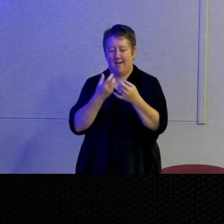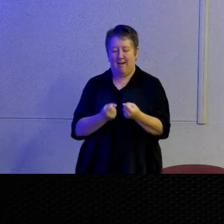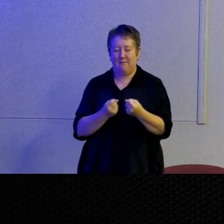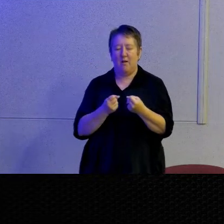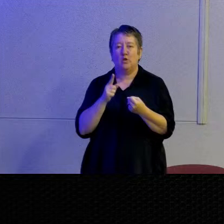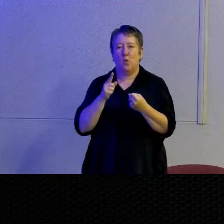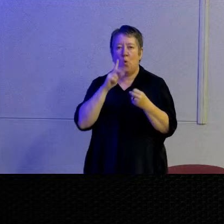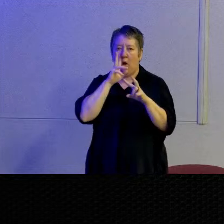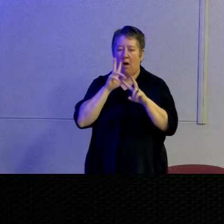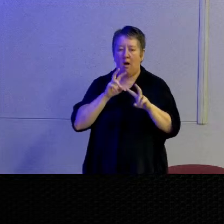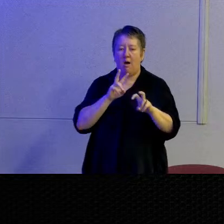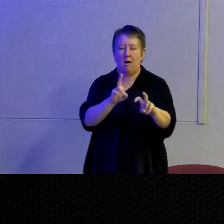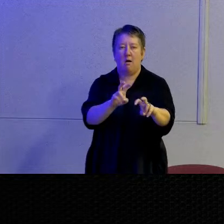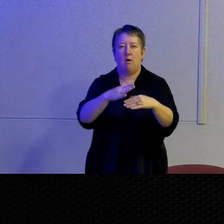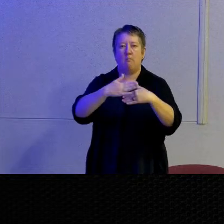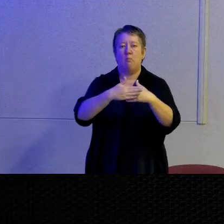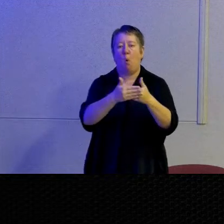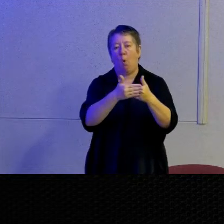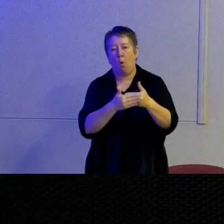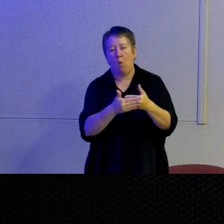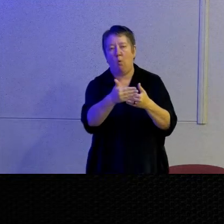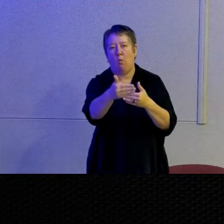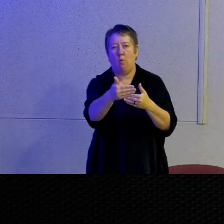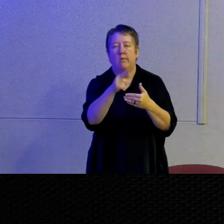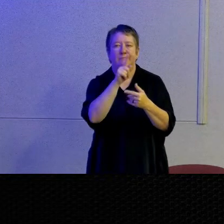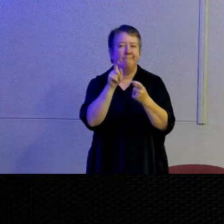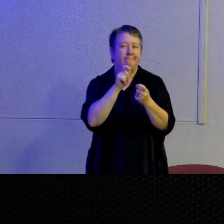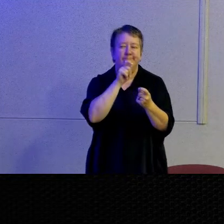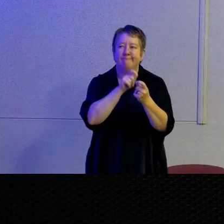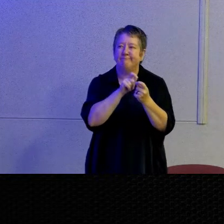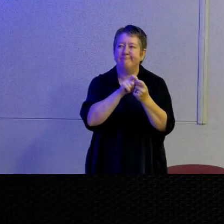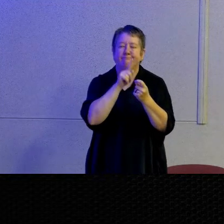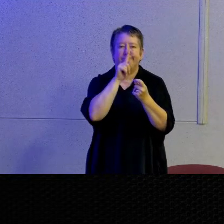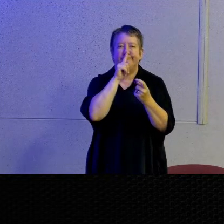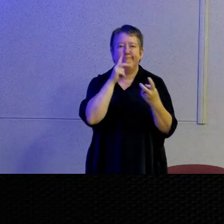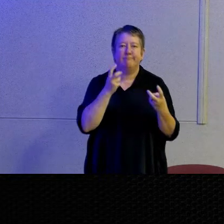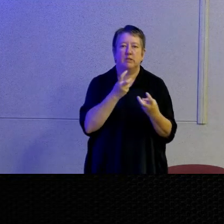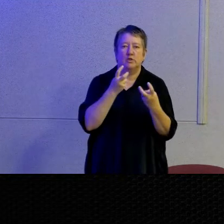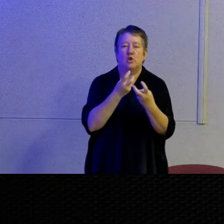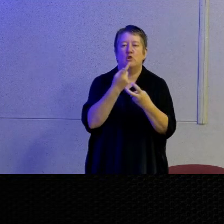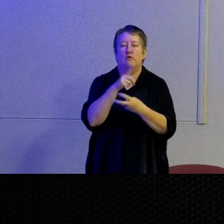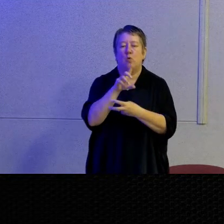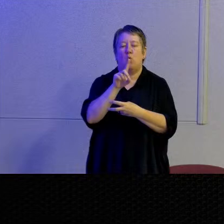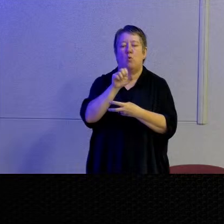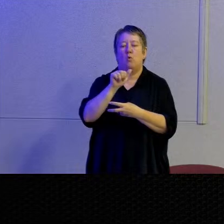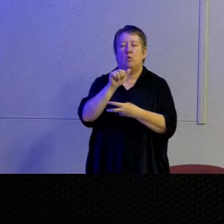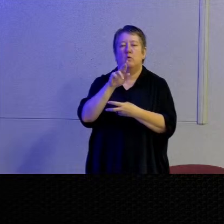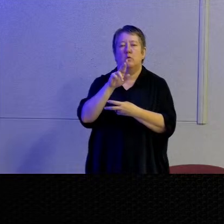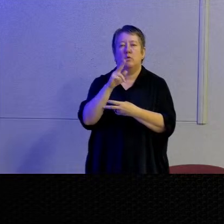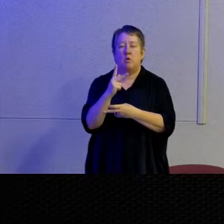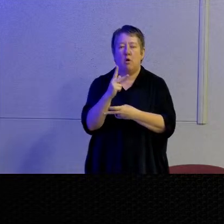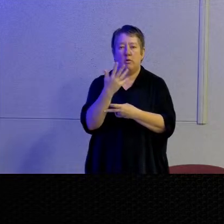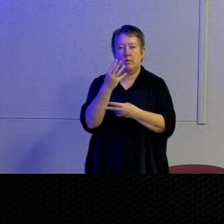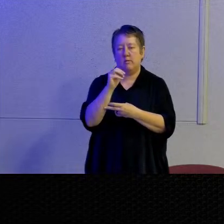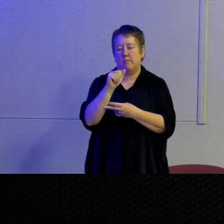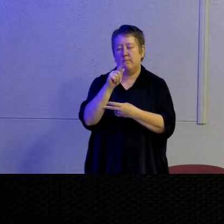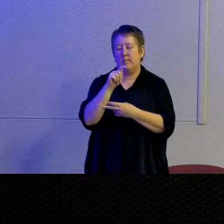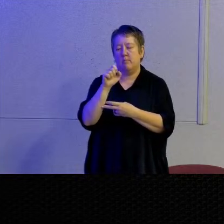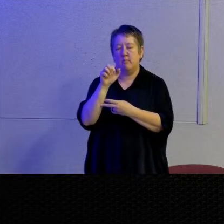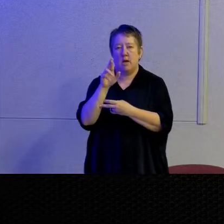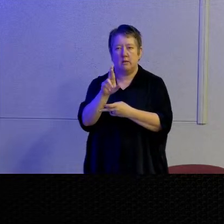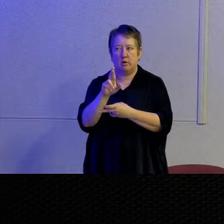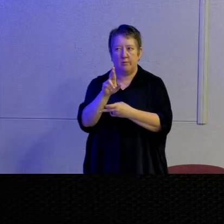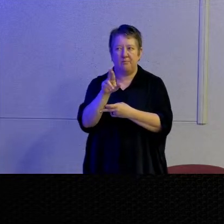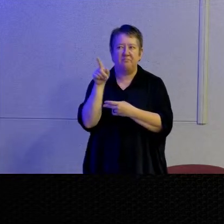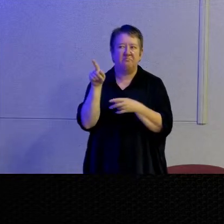beyond, in particular, for example, the search for dark matter. And I've